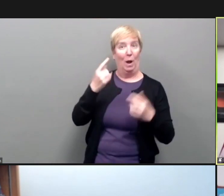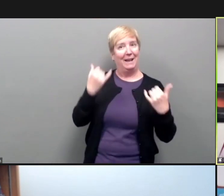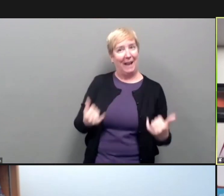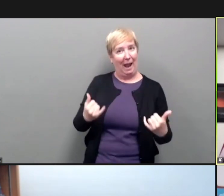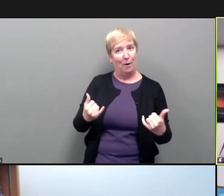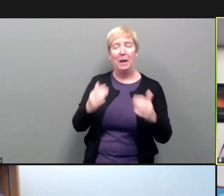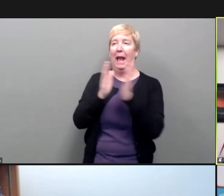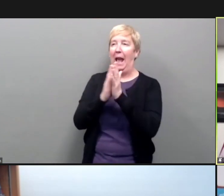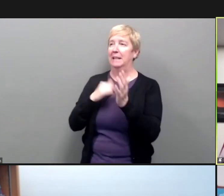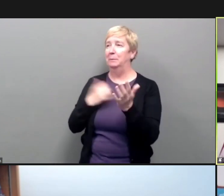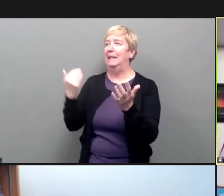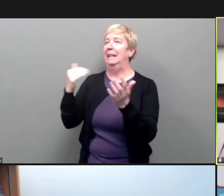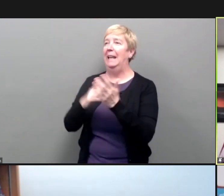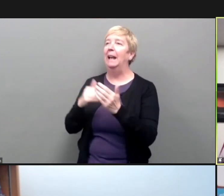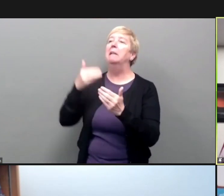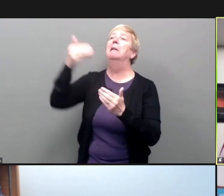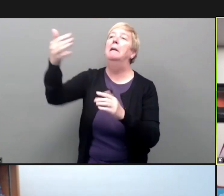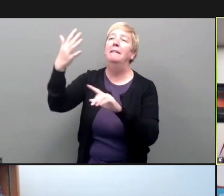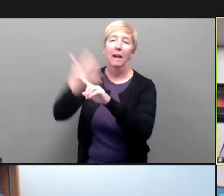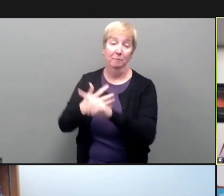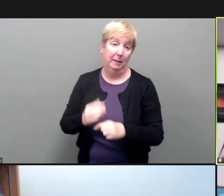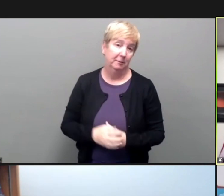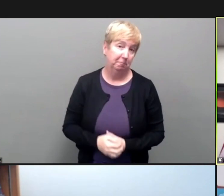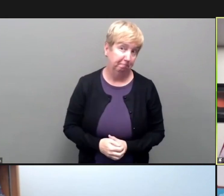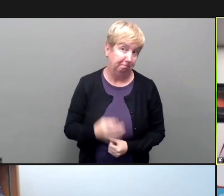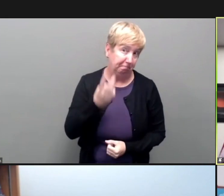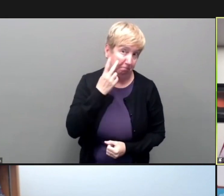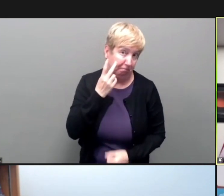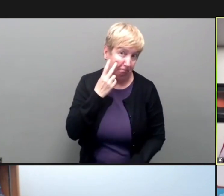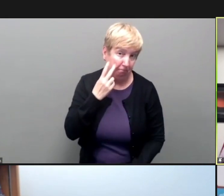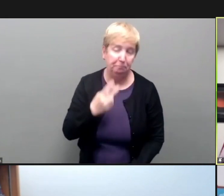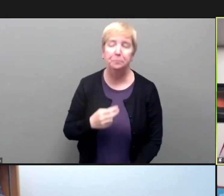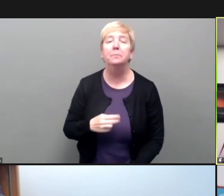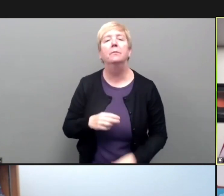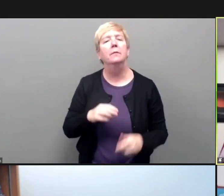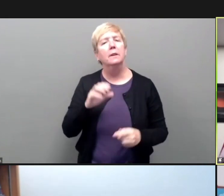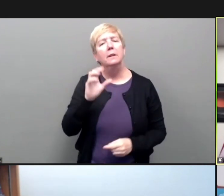have an opinion for you then. Christine, what do you think?